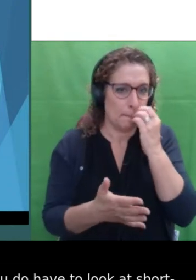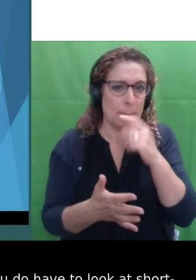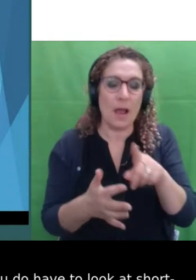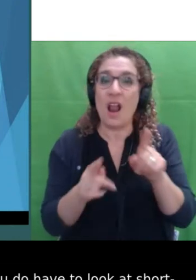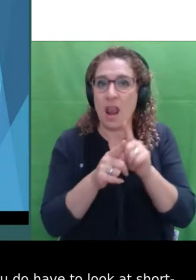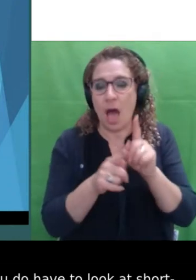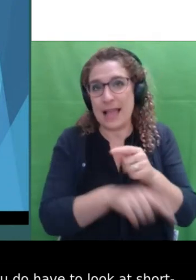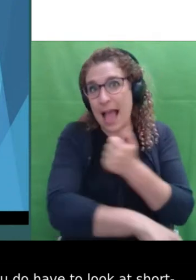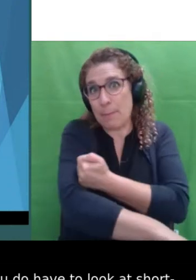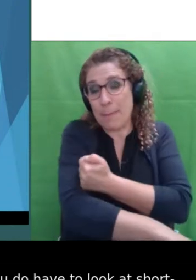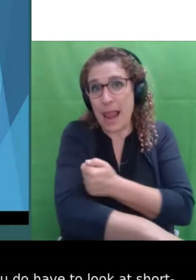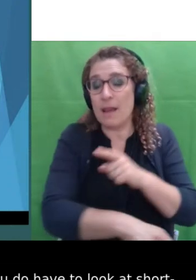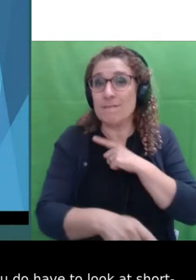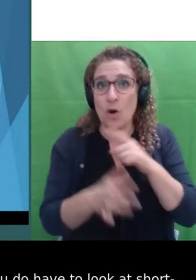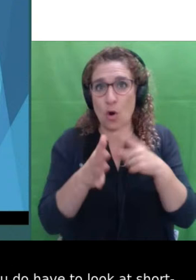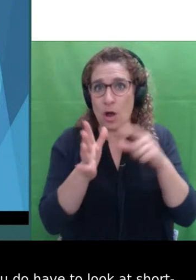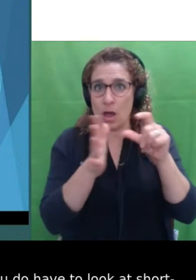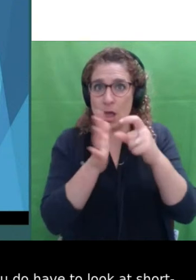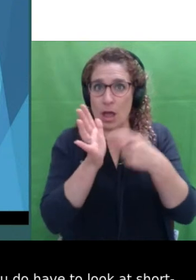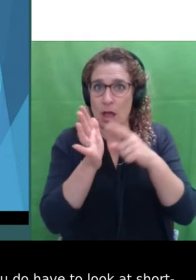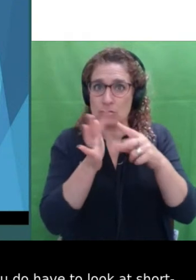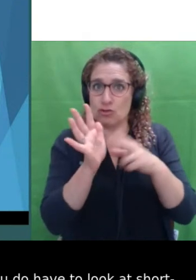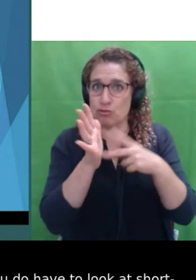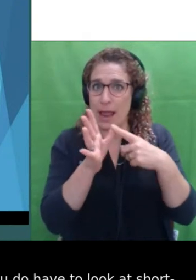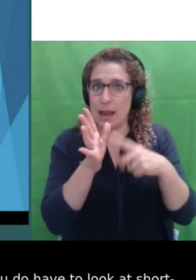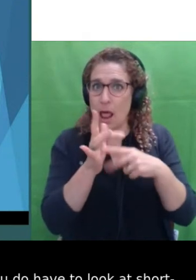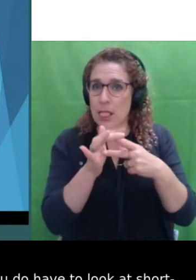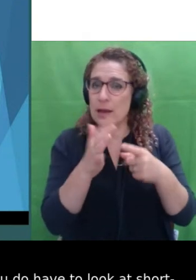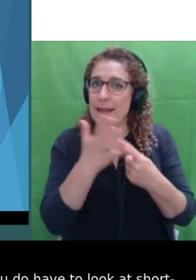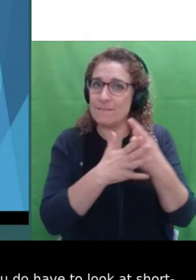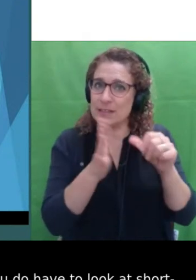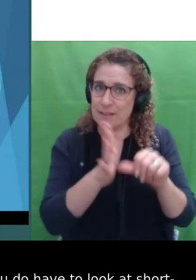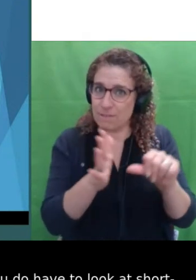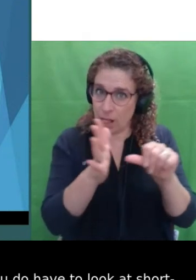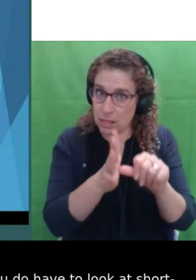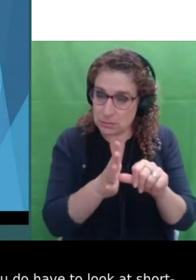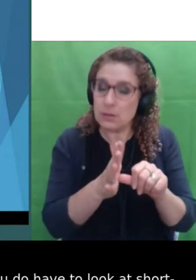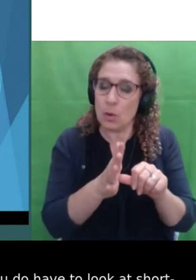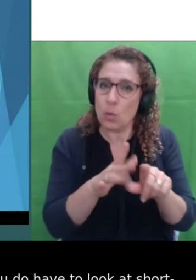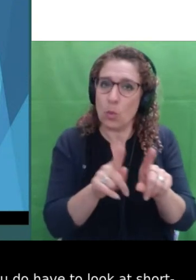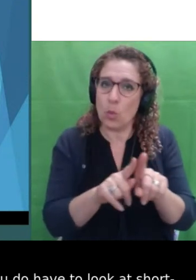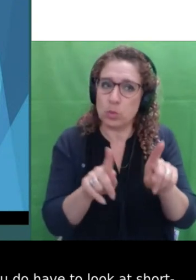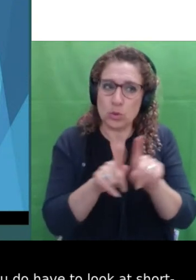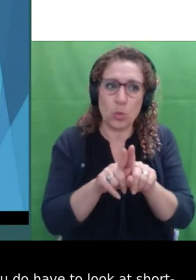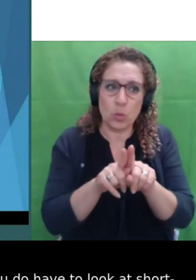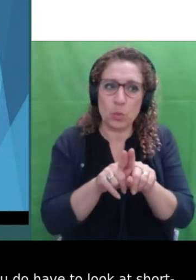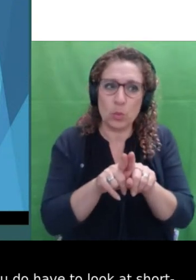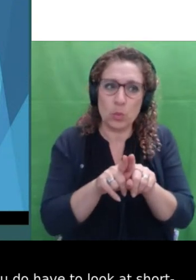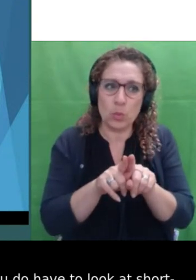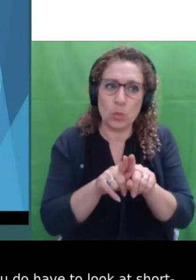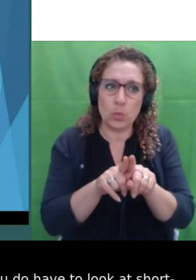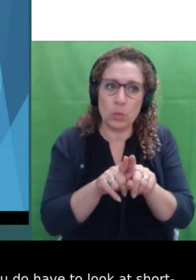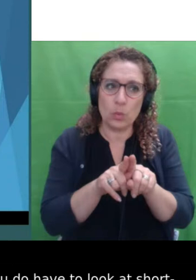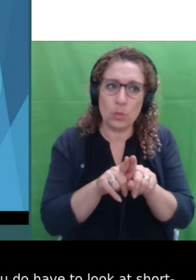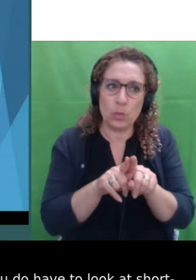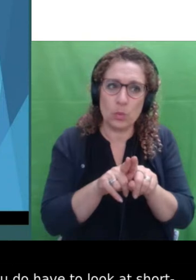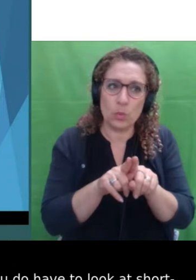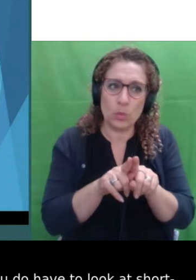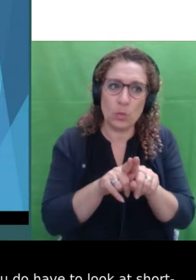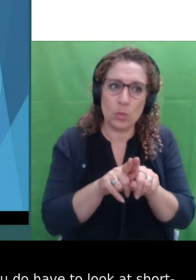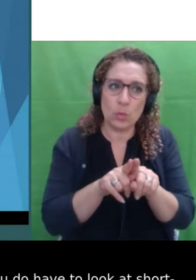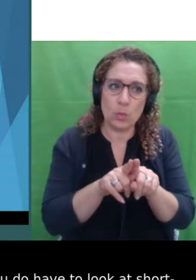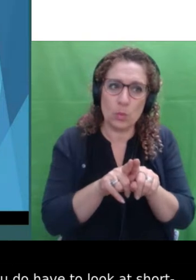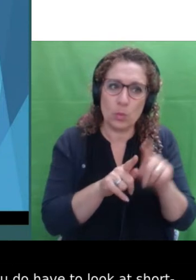for adrenaline for very difficult episodes and then you'll also um look at um um